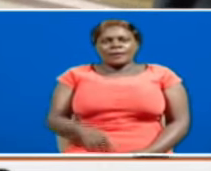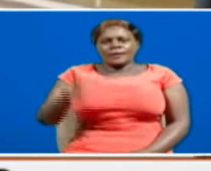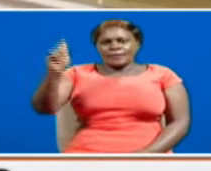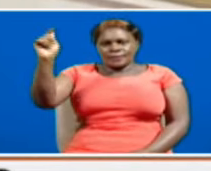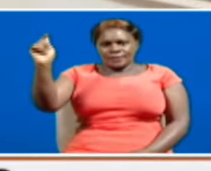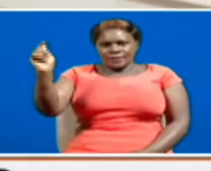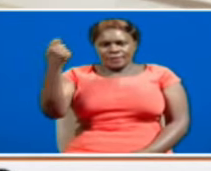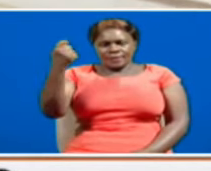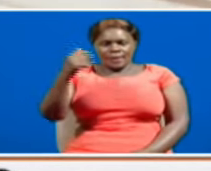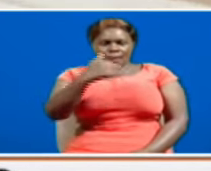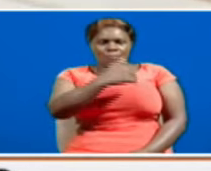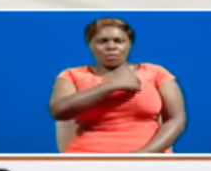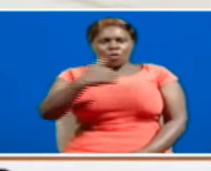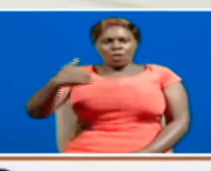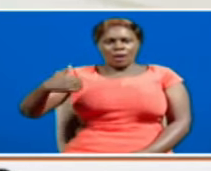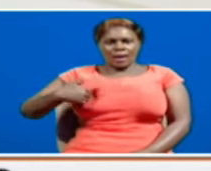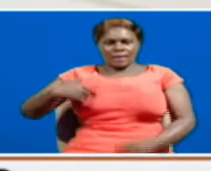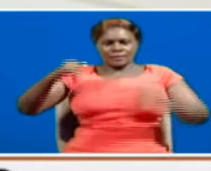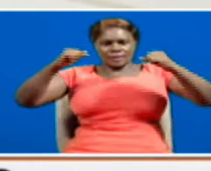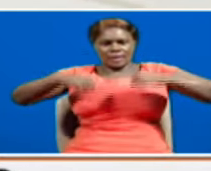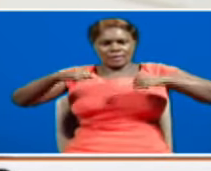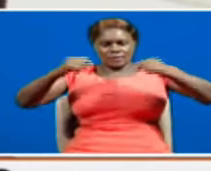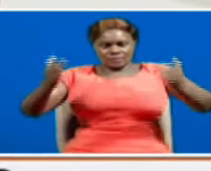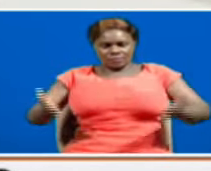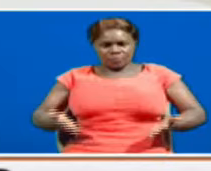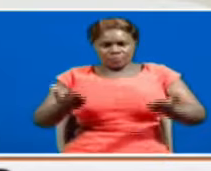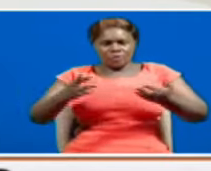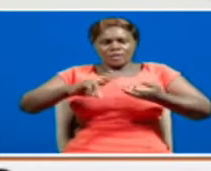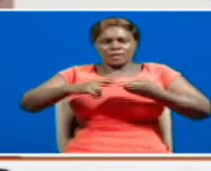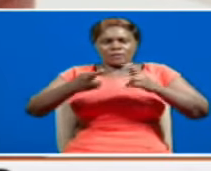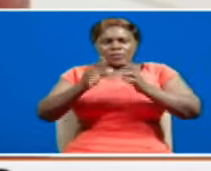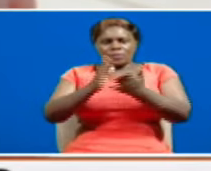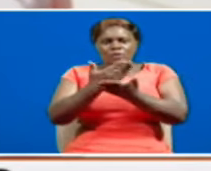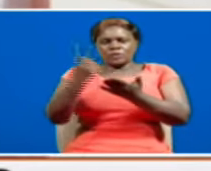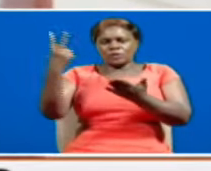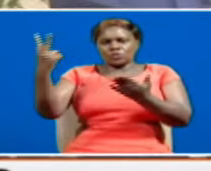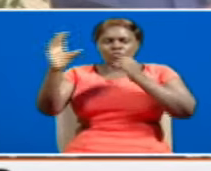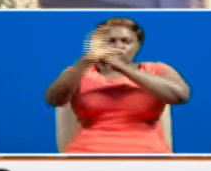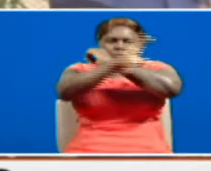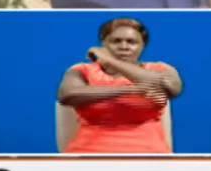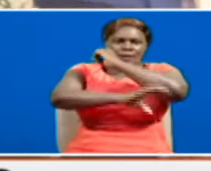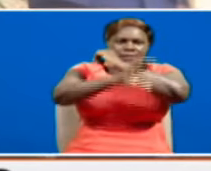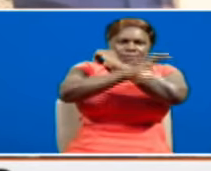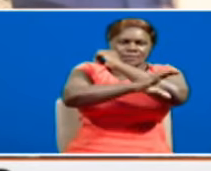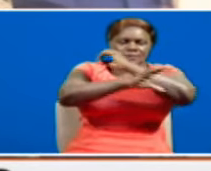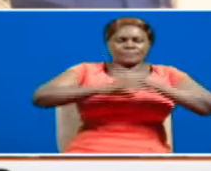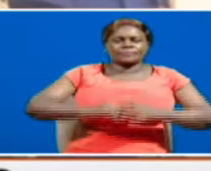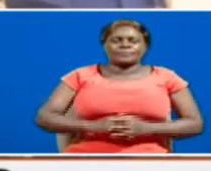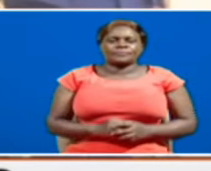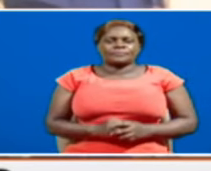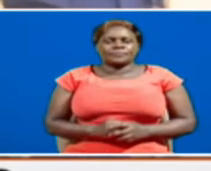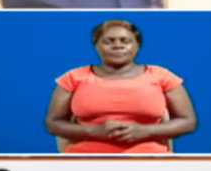Kenya and Poland have signed agreements to enhance bilateral relations between the two countries.